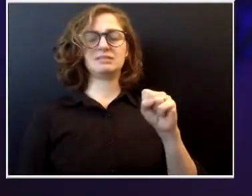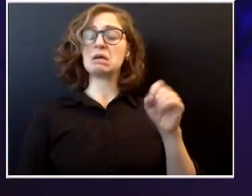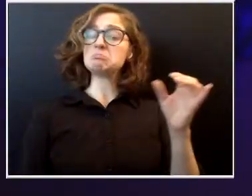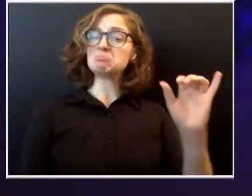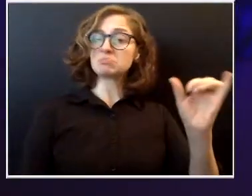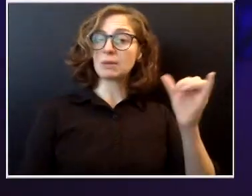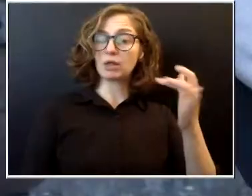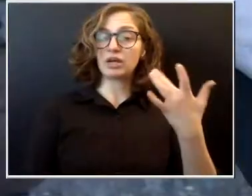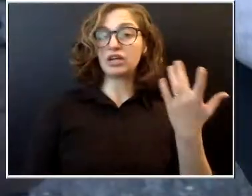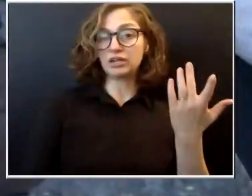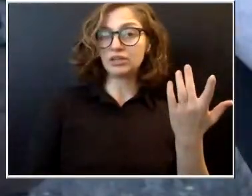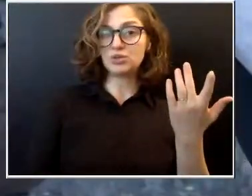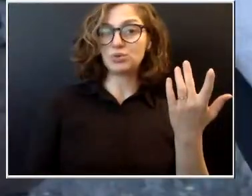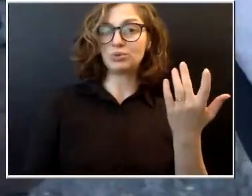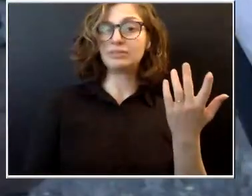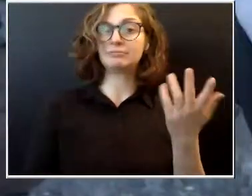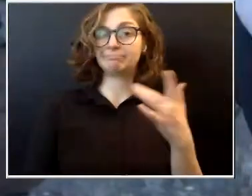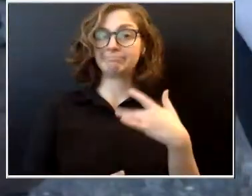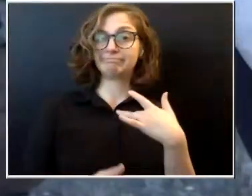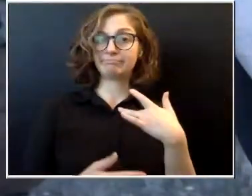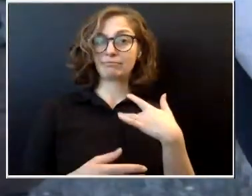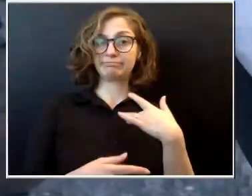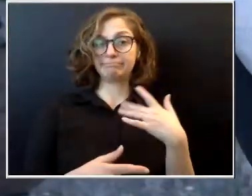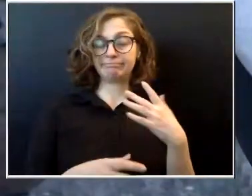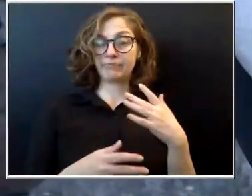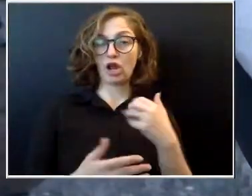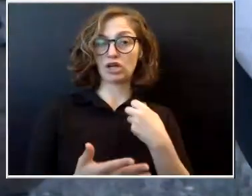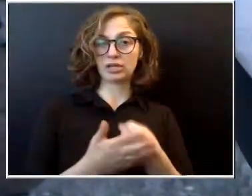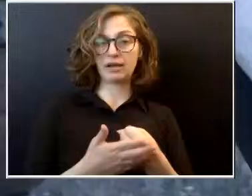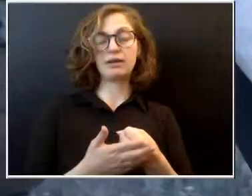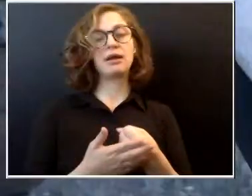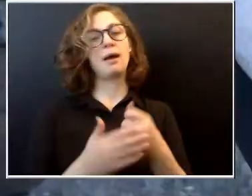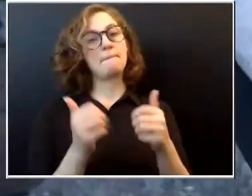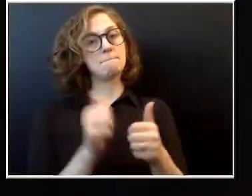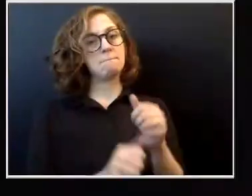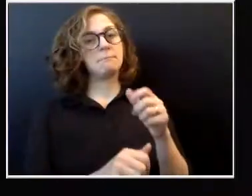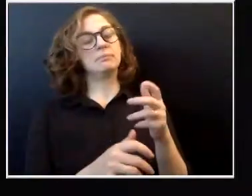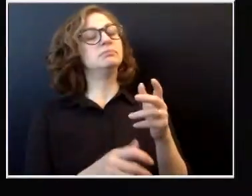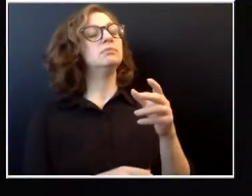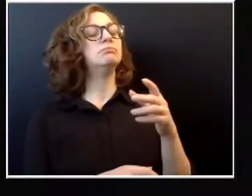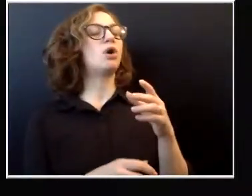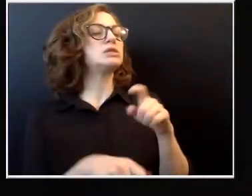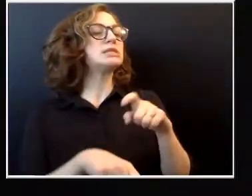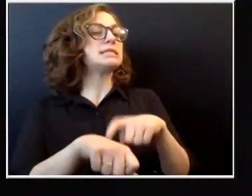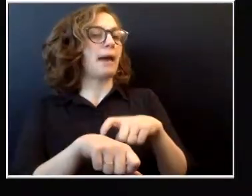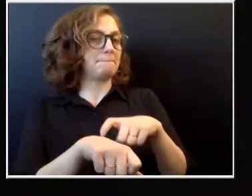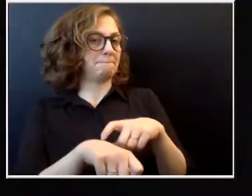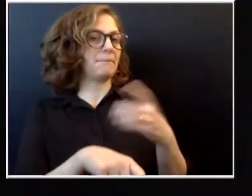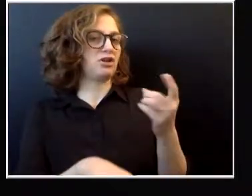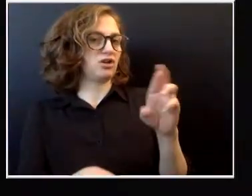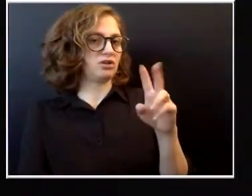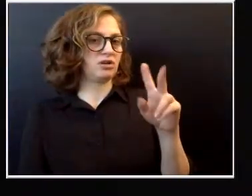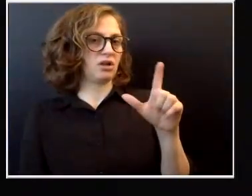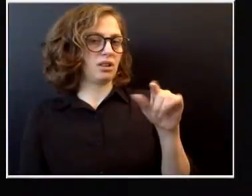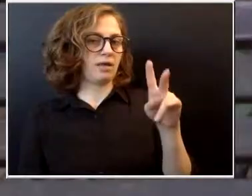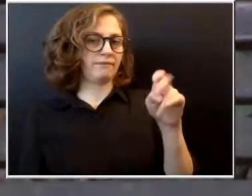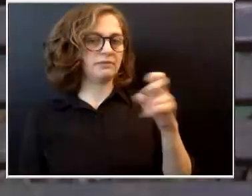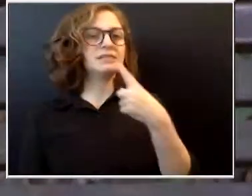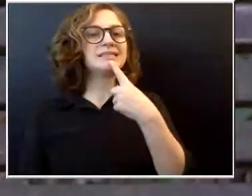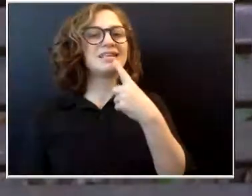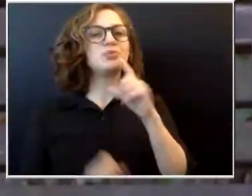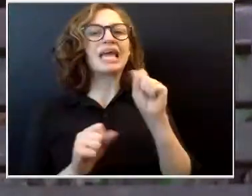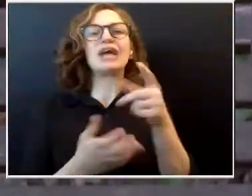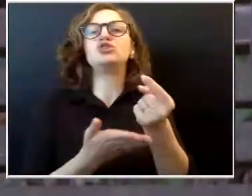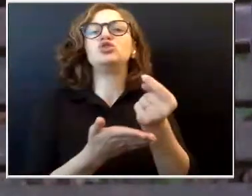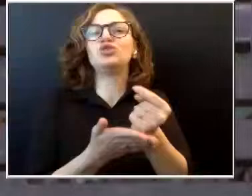is his real name, says broken heart syndrome is treatable and reversible with medications and time. So it turns out time